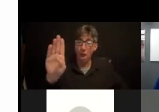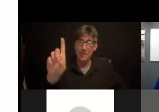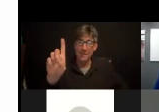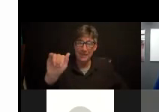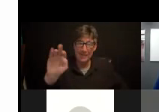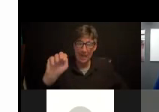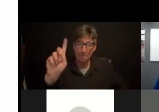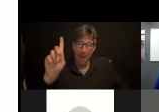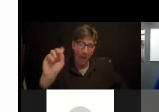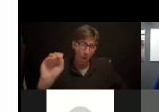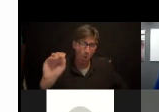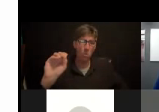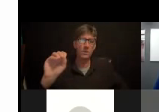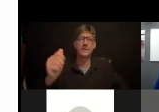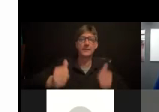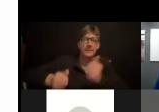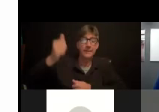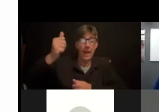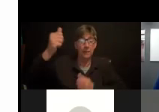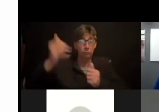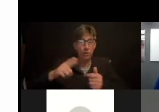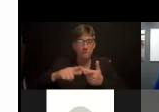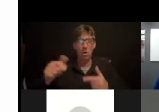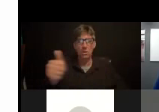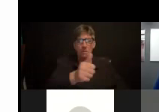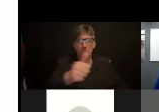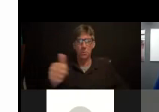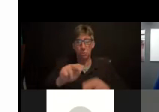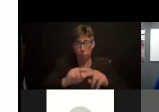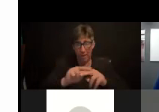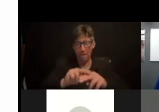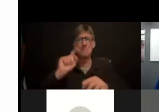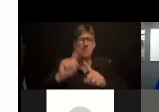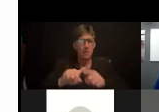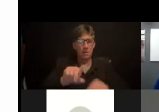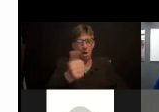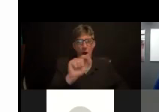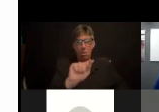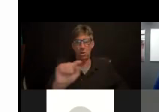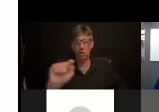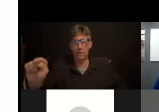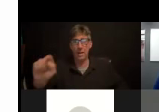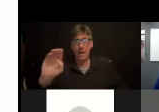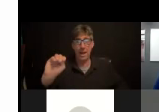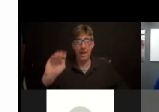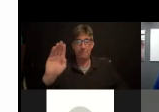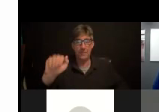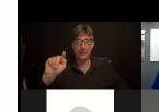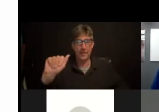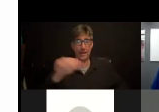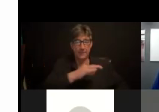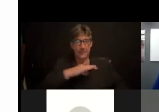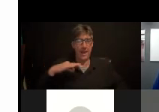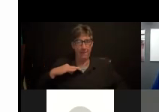We would also like to acknowledge all the elected officials and their staff that have joined us here today. I'll now like to turn things over to Kat to get us started.